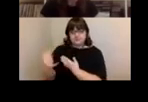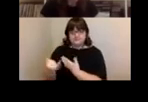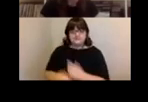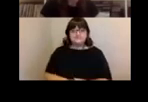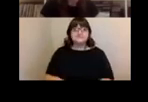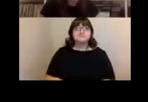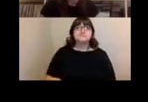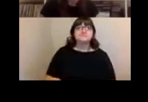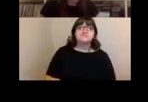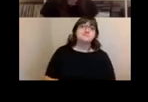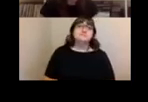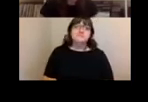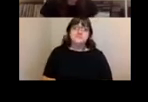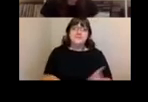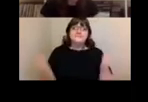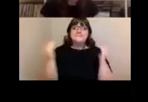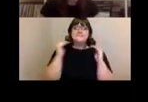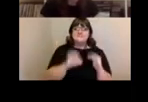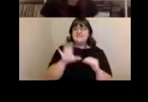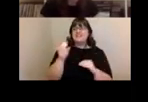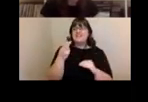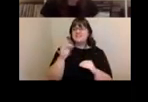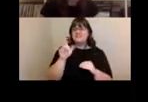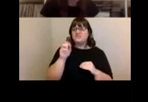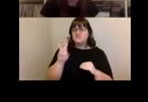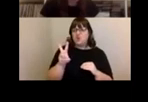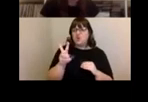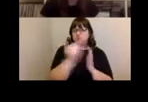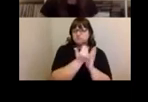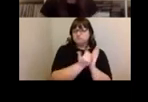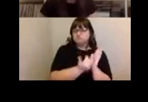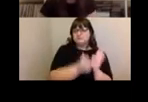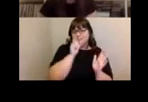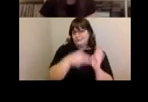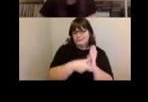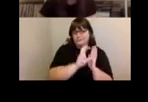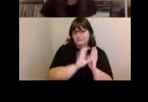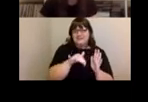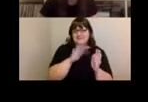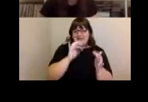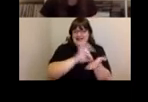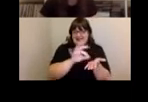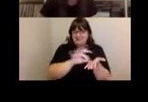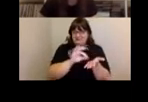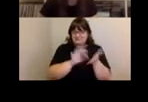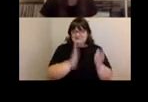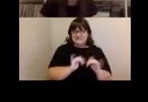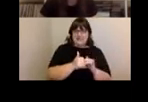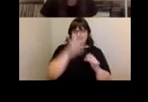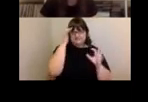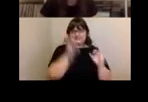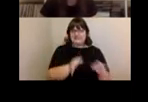This is a statement of cash flows. We don't need to review it. This is how the accountants determine how much cash we have in the bank at the end of the year.